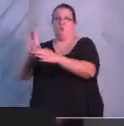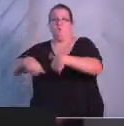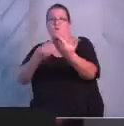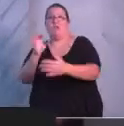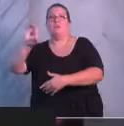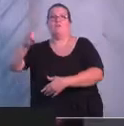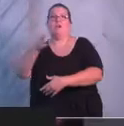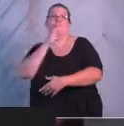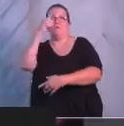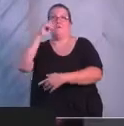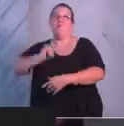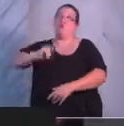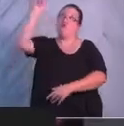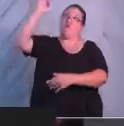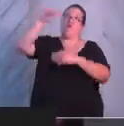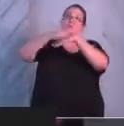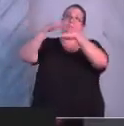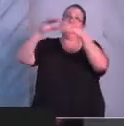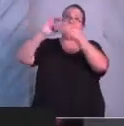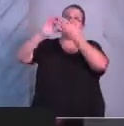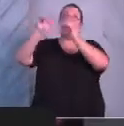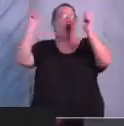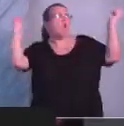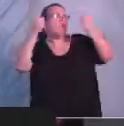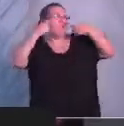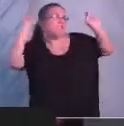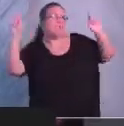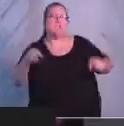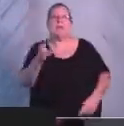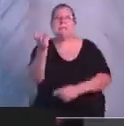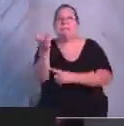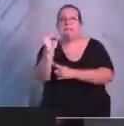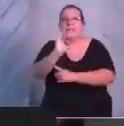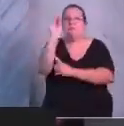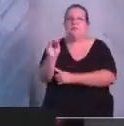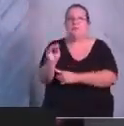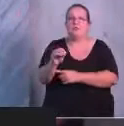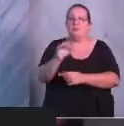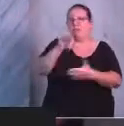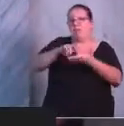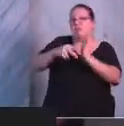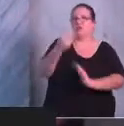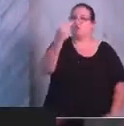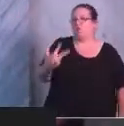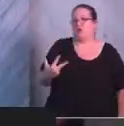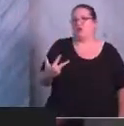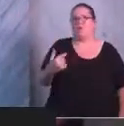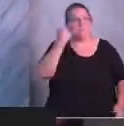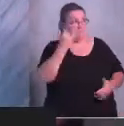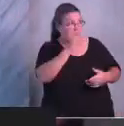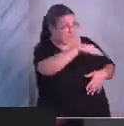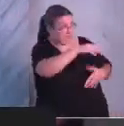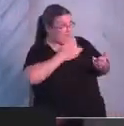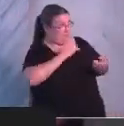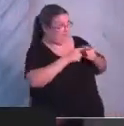Inuit communities. And this is hailed as being a success. 68%, or 2/3. I'm going to ask my friend, if I was to offer you some